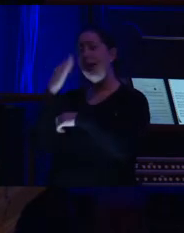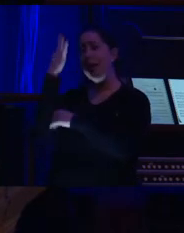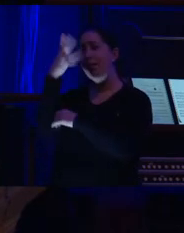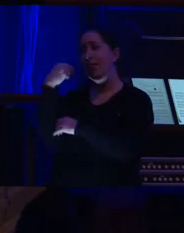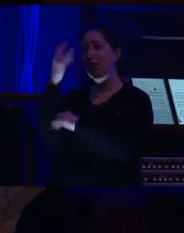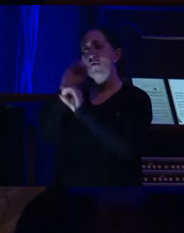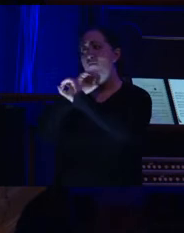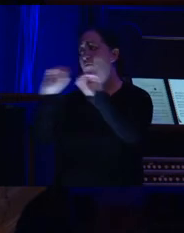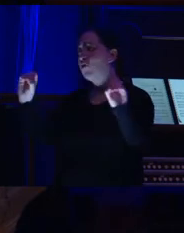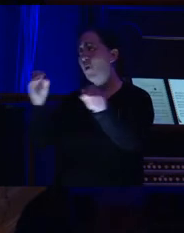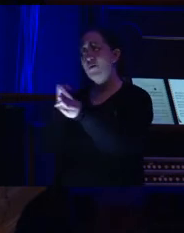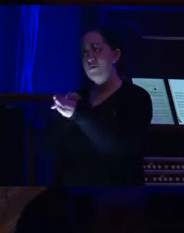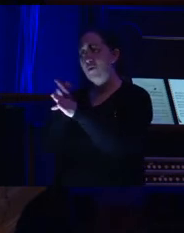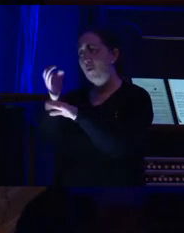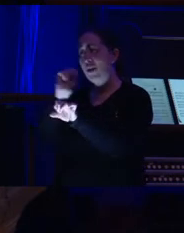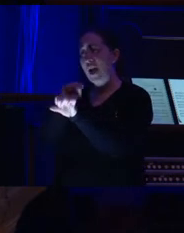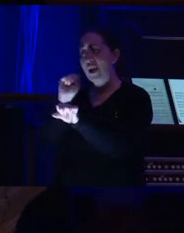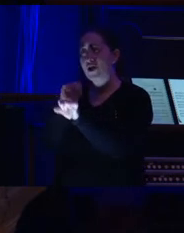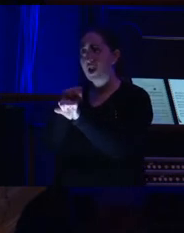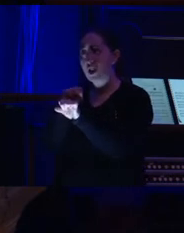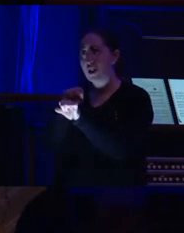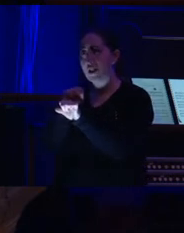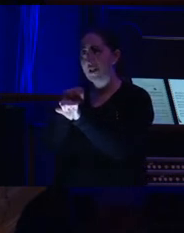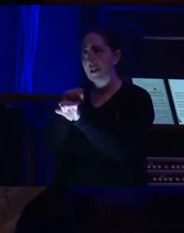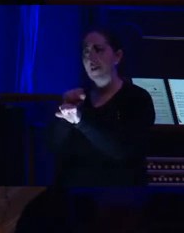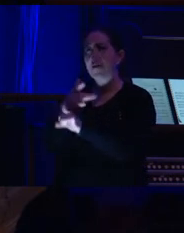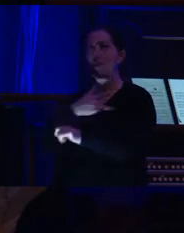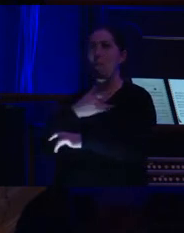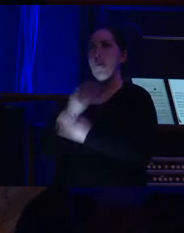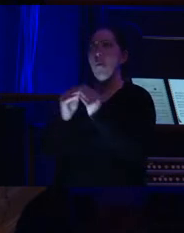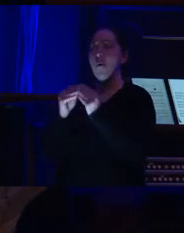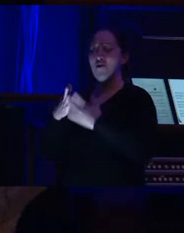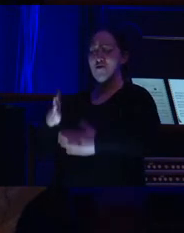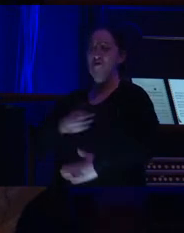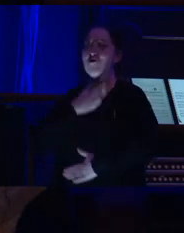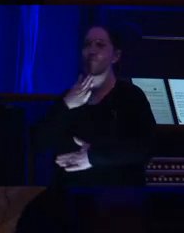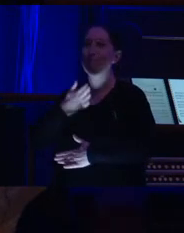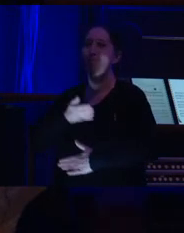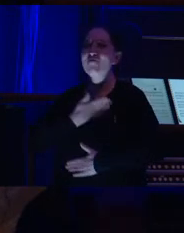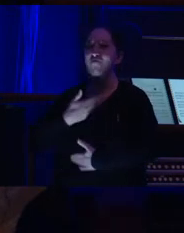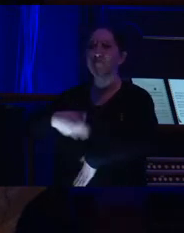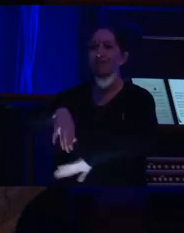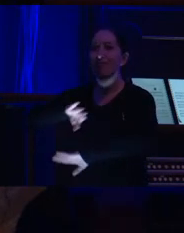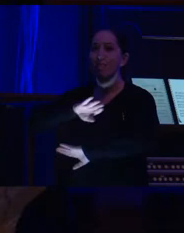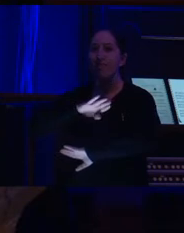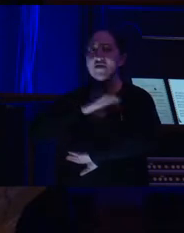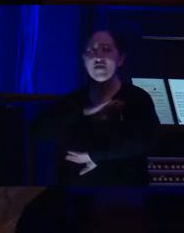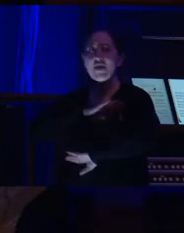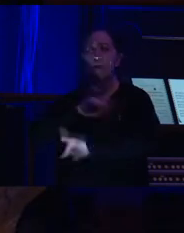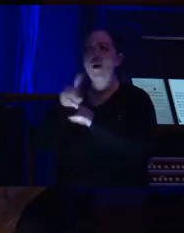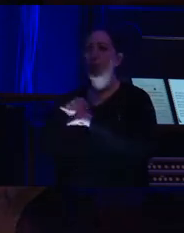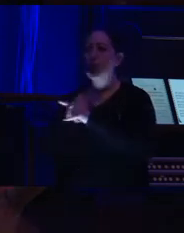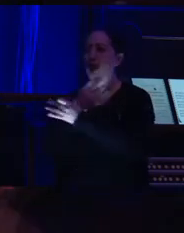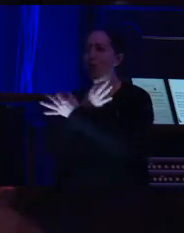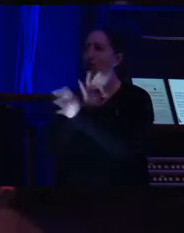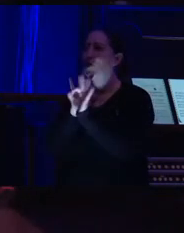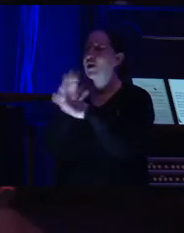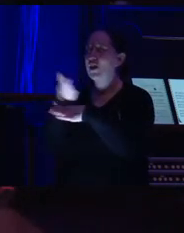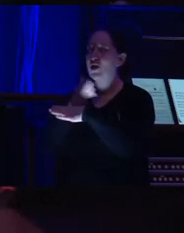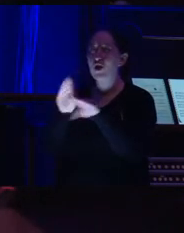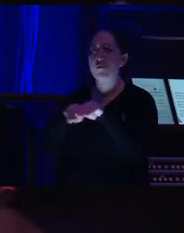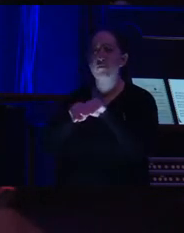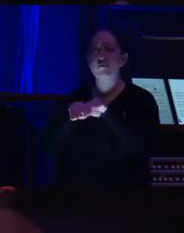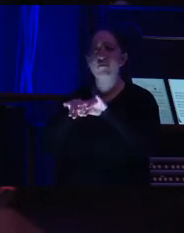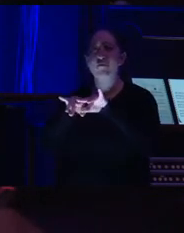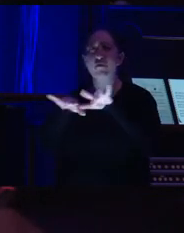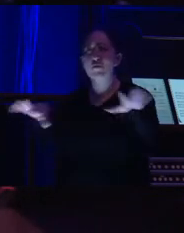vocation that can create more satisfaction and joy. when freely shared and guided by